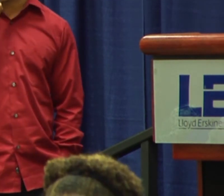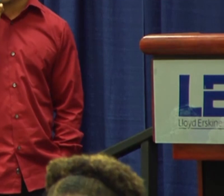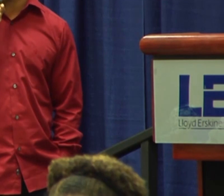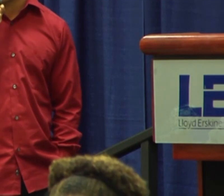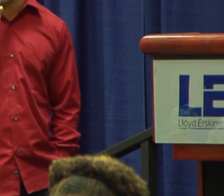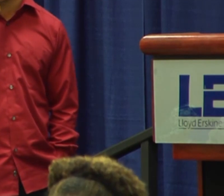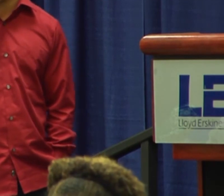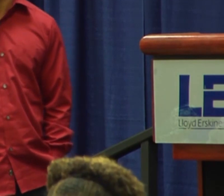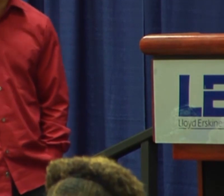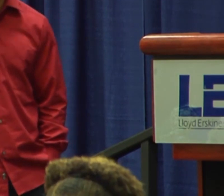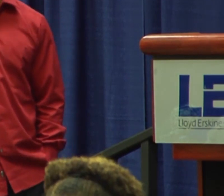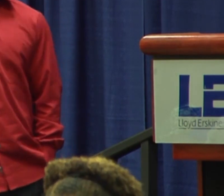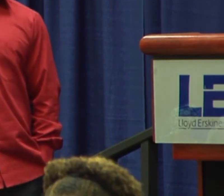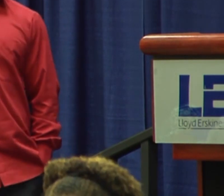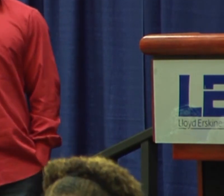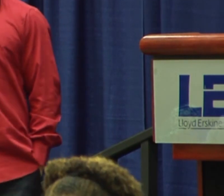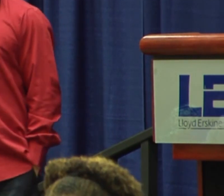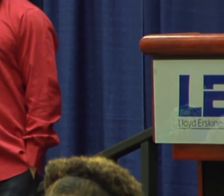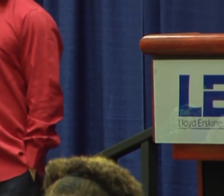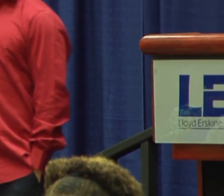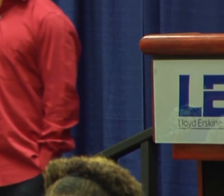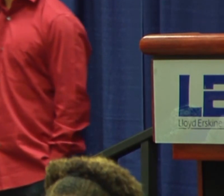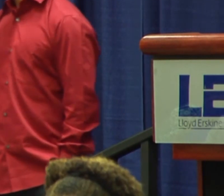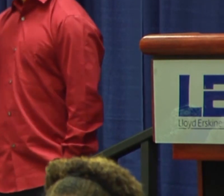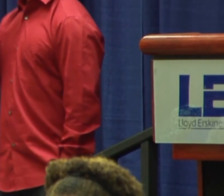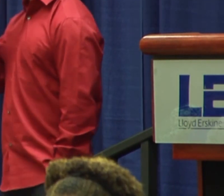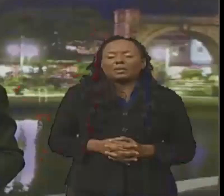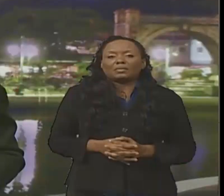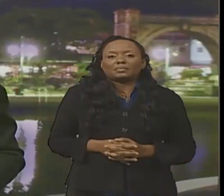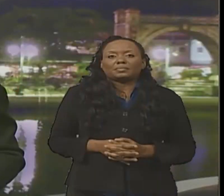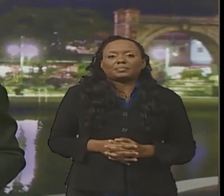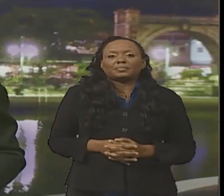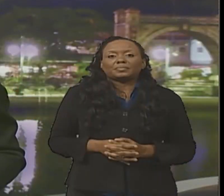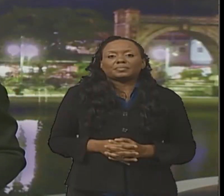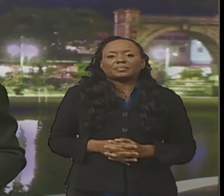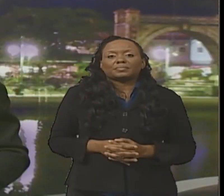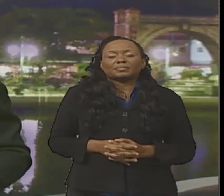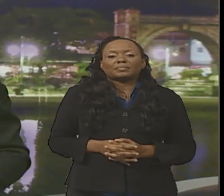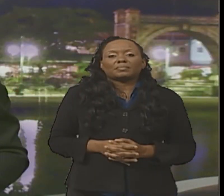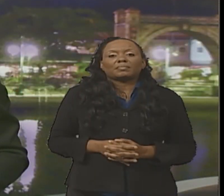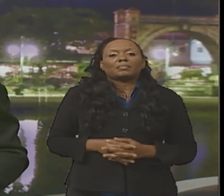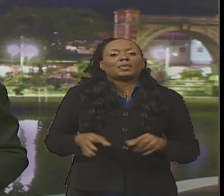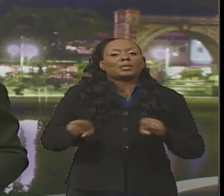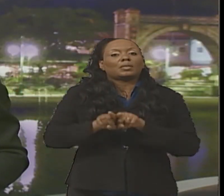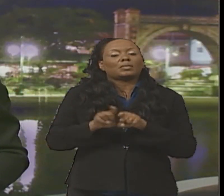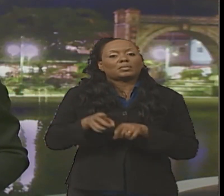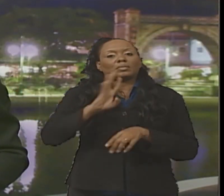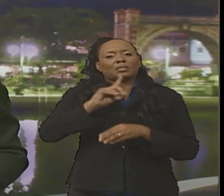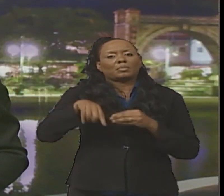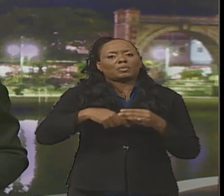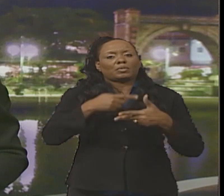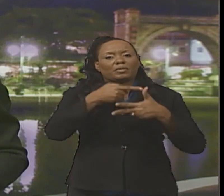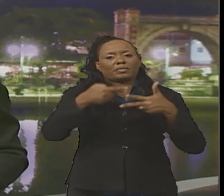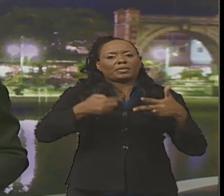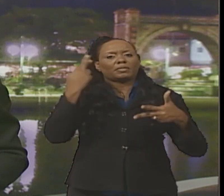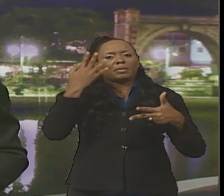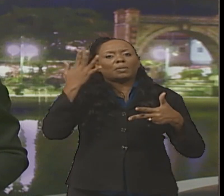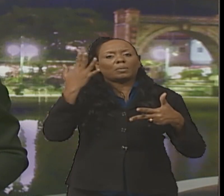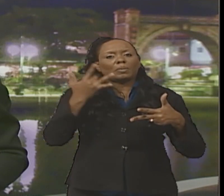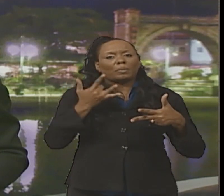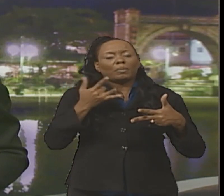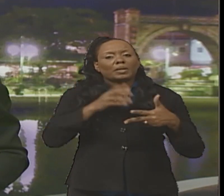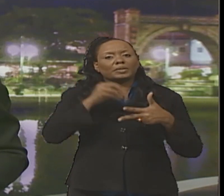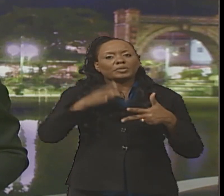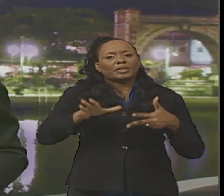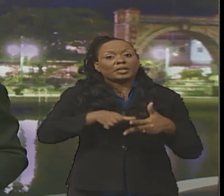the result shows that, yes, the learning theories are true. And Dr. Banhar revealed 3 reasons why students have been